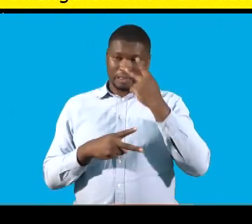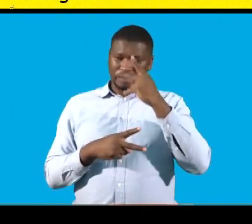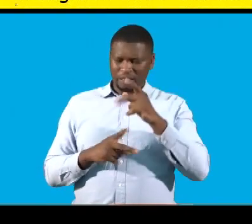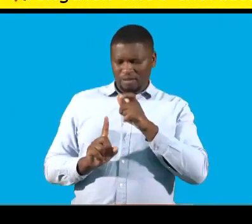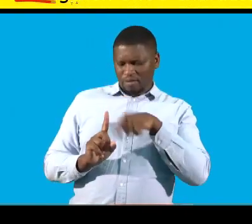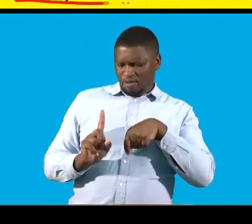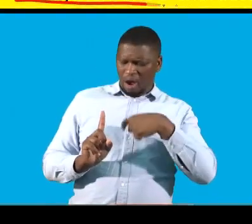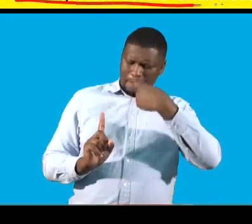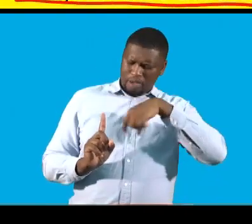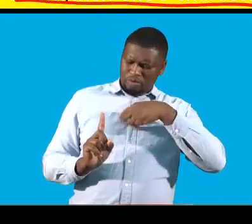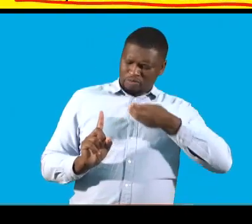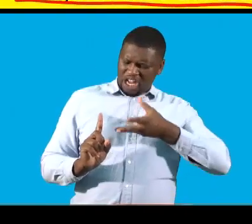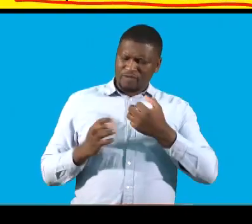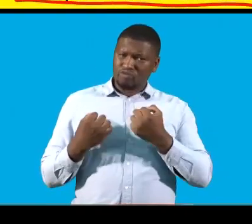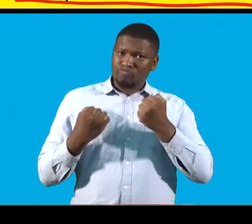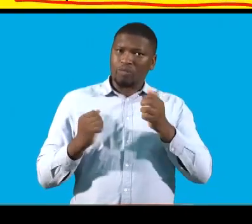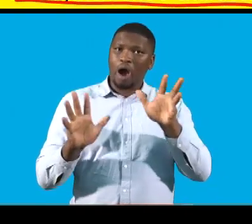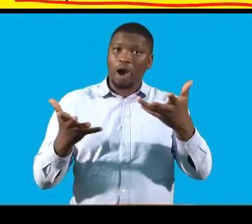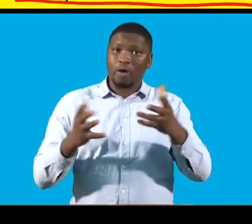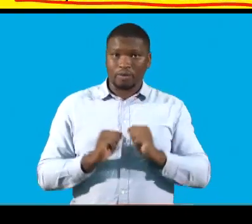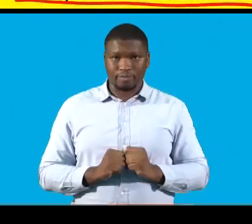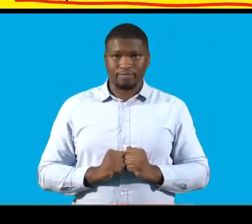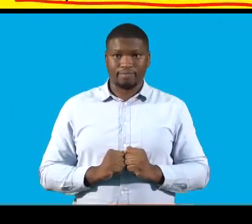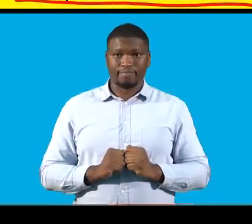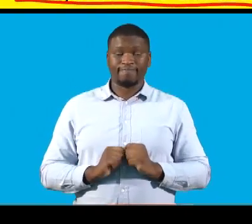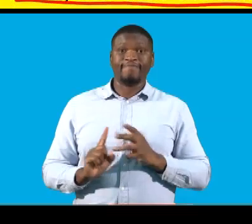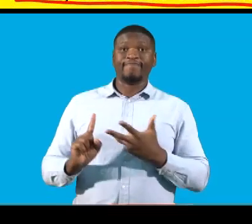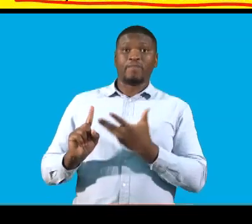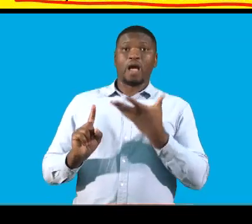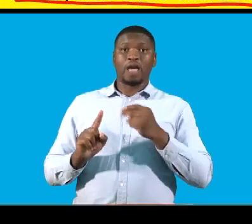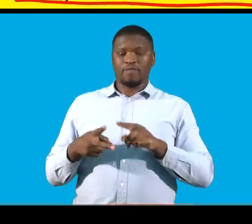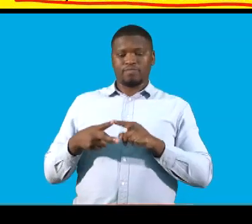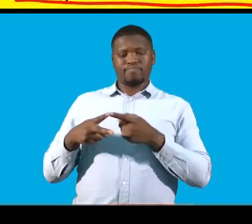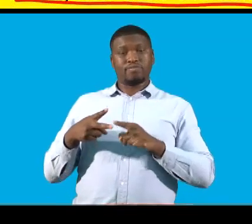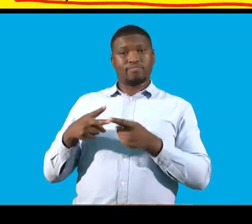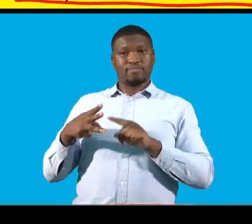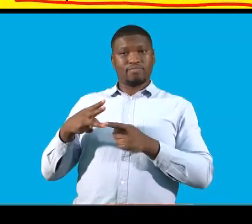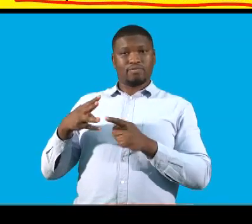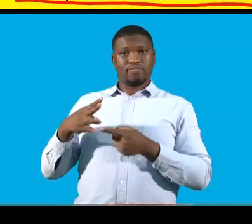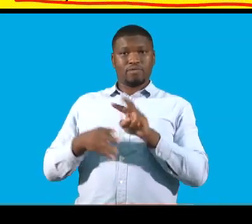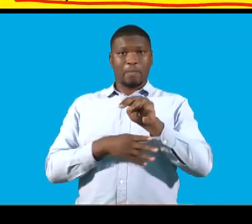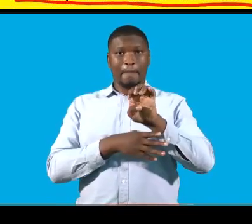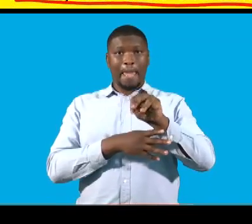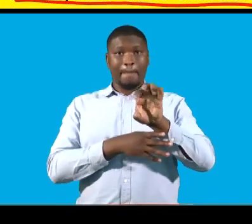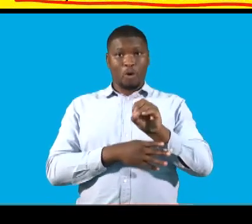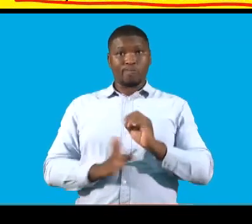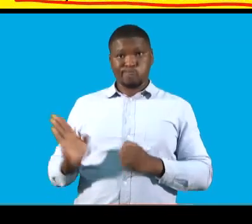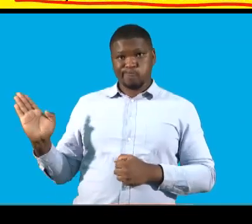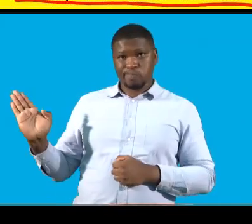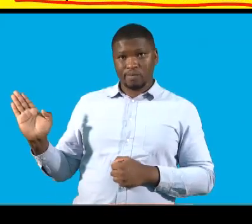at how it strengthens one's character. So, here we've got the bulleted memorandum